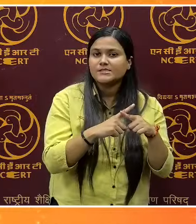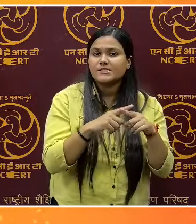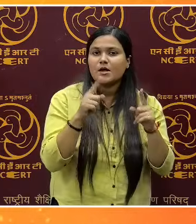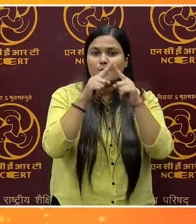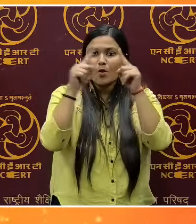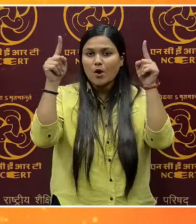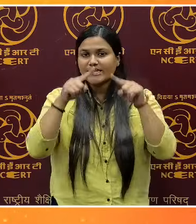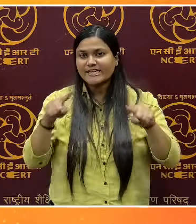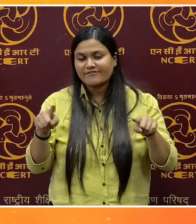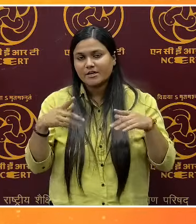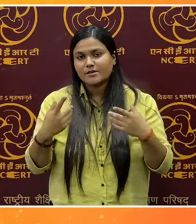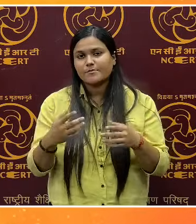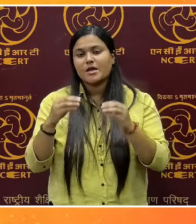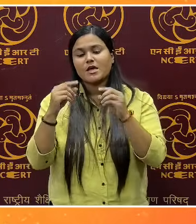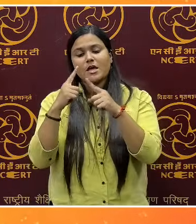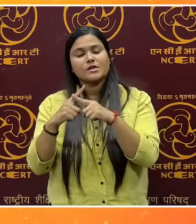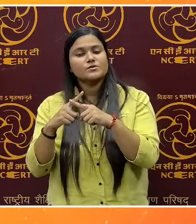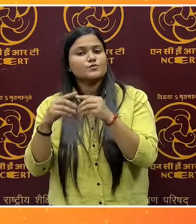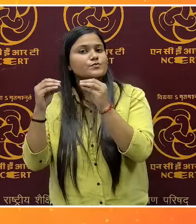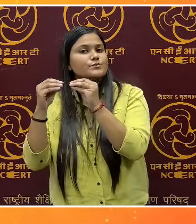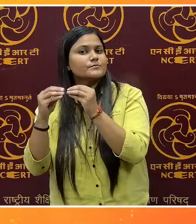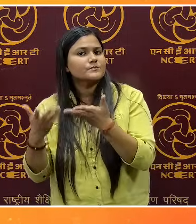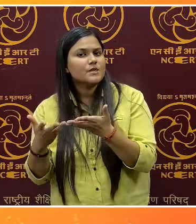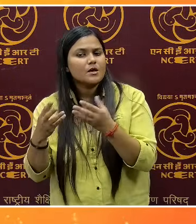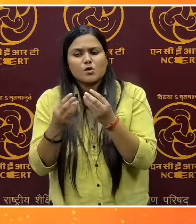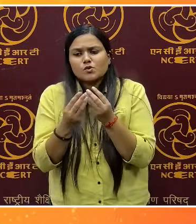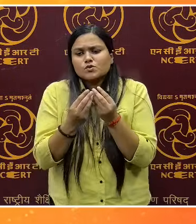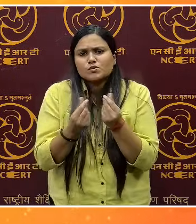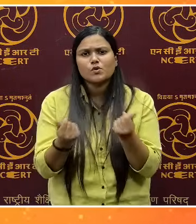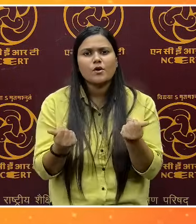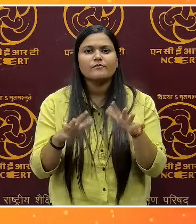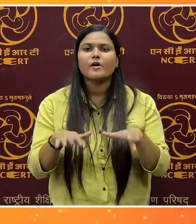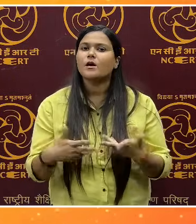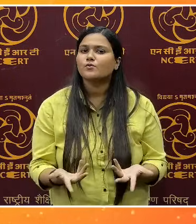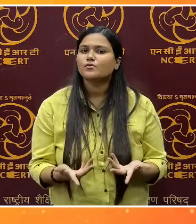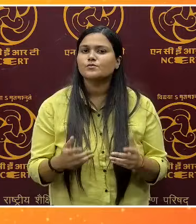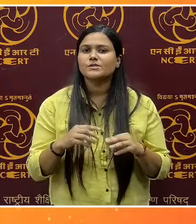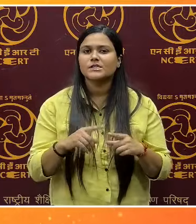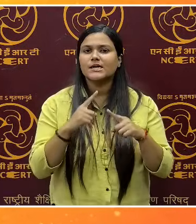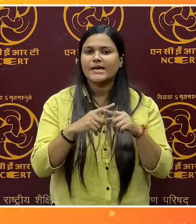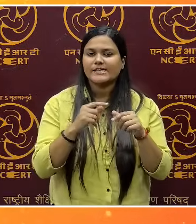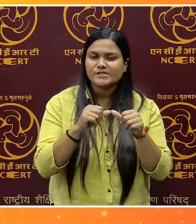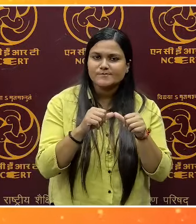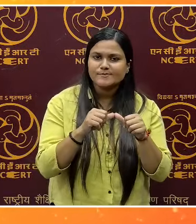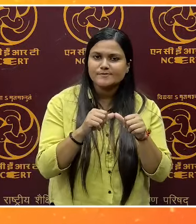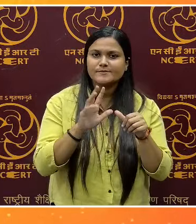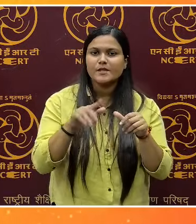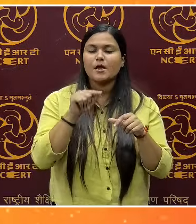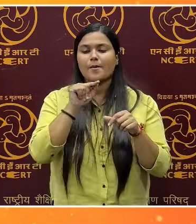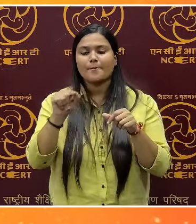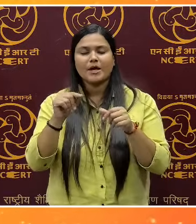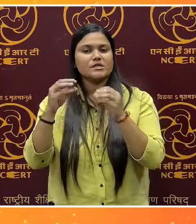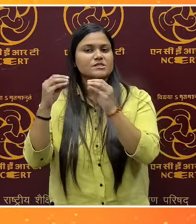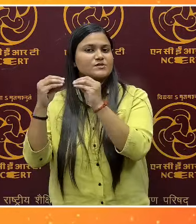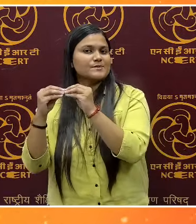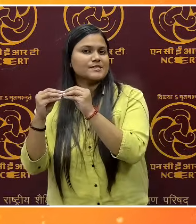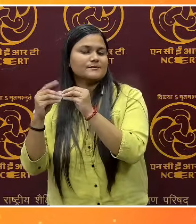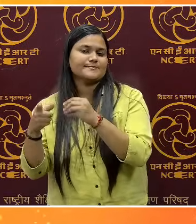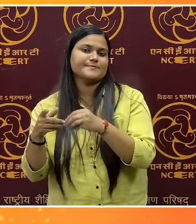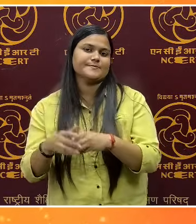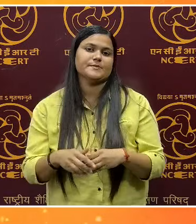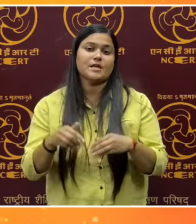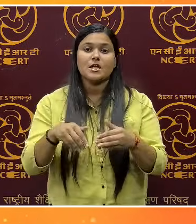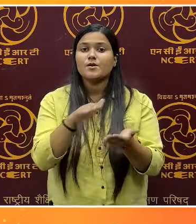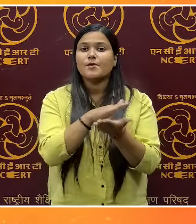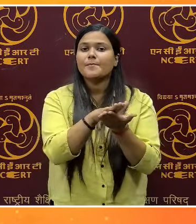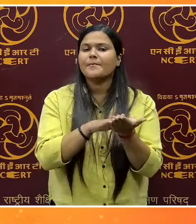power b, I can always solve this as x to the power a minus b. I think ma'am here base